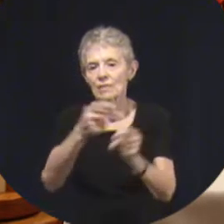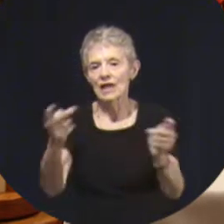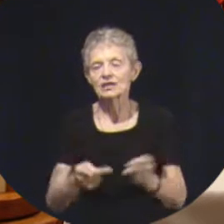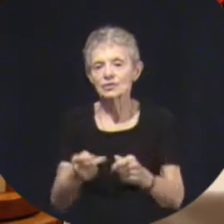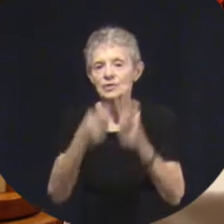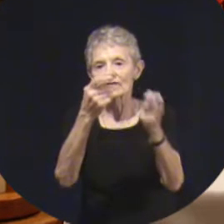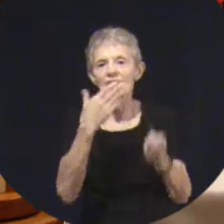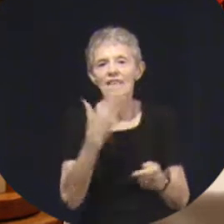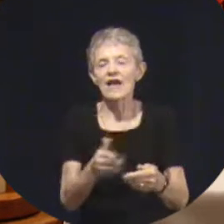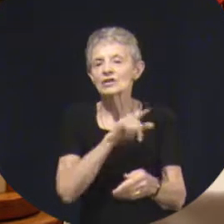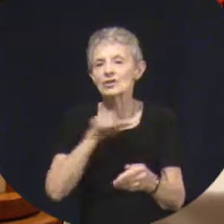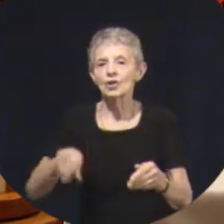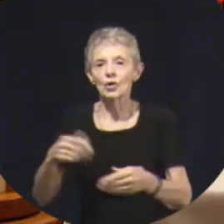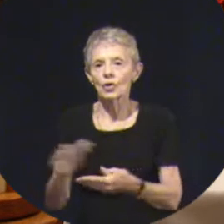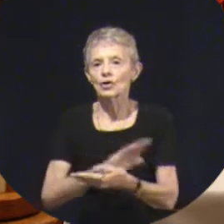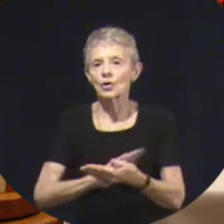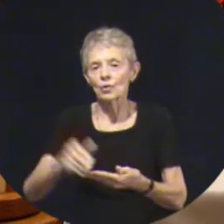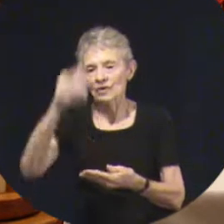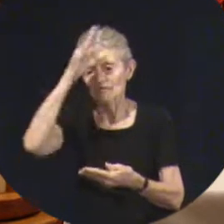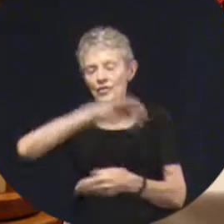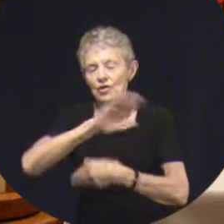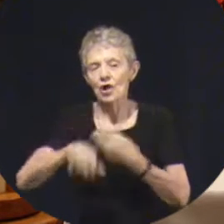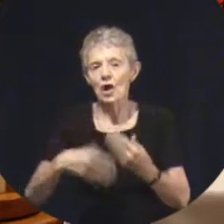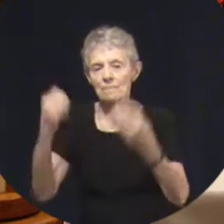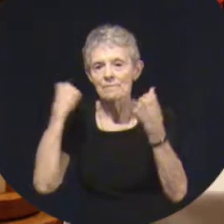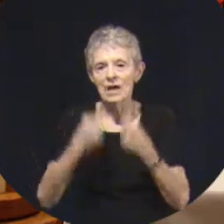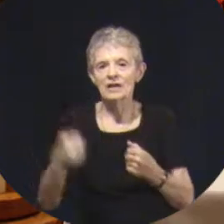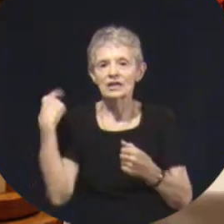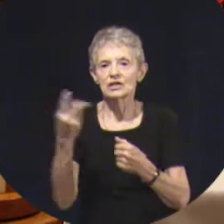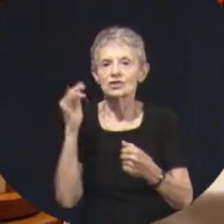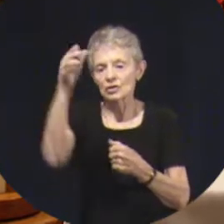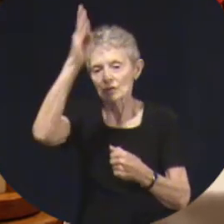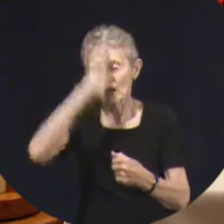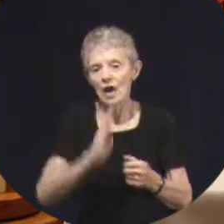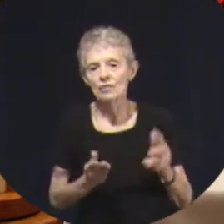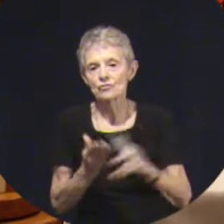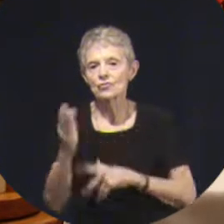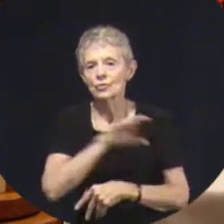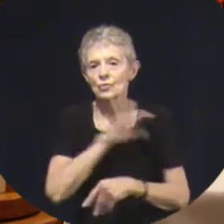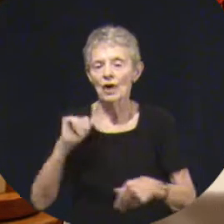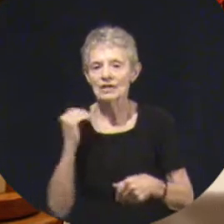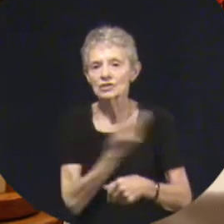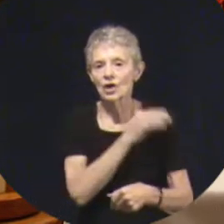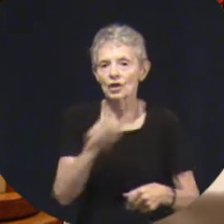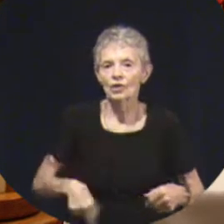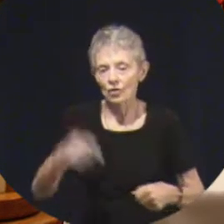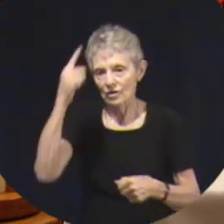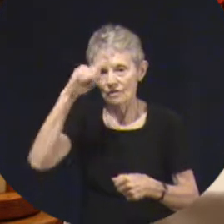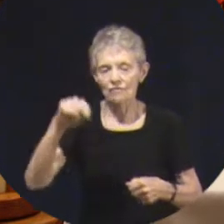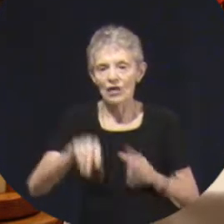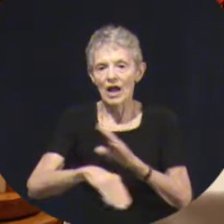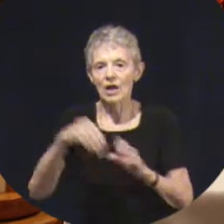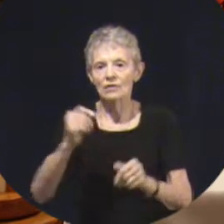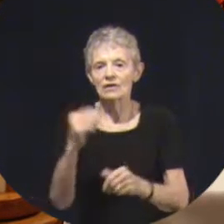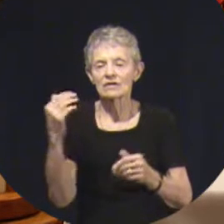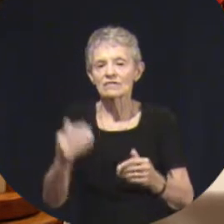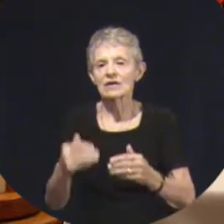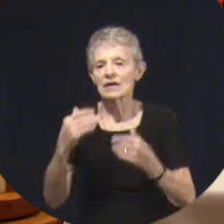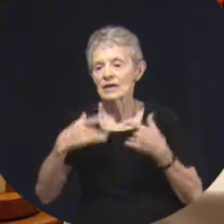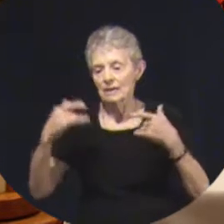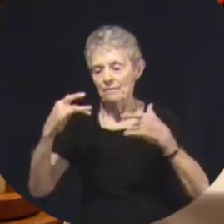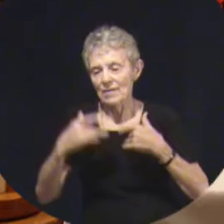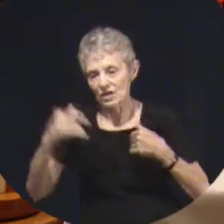Holy Father, Almighty and Eternal God, through Christ our Lord. For out of compassion for the waywardness that is ours, he humbled